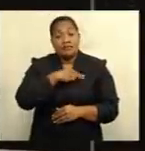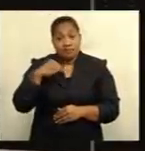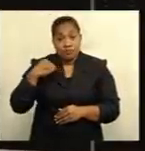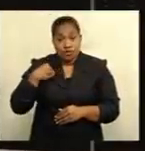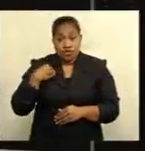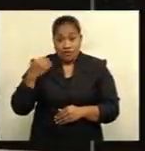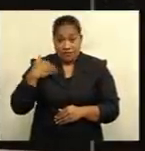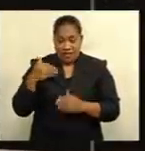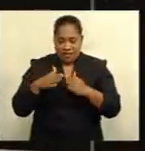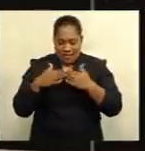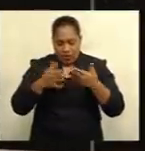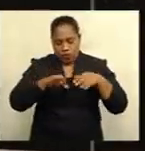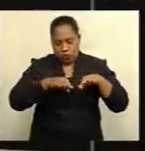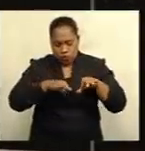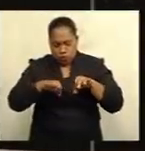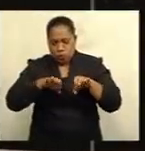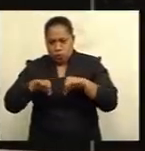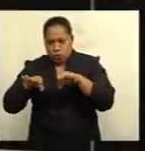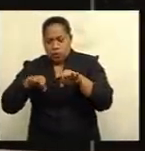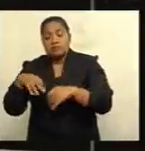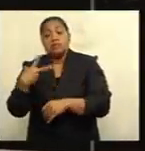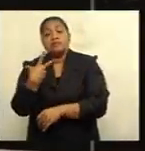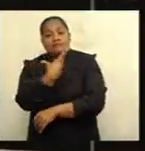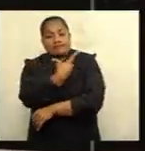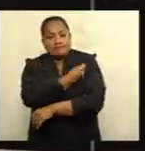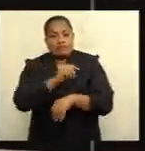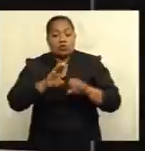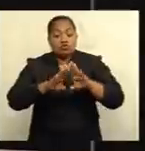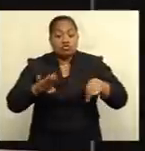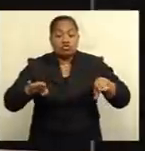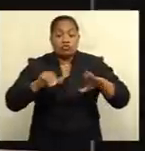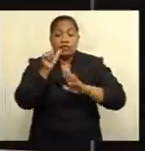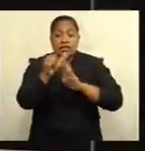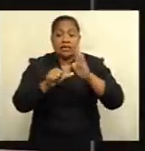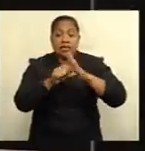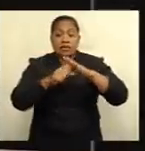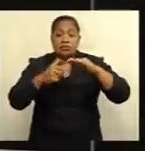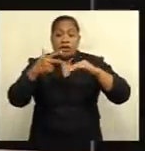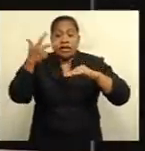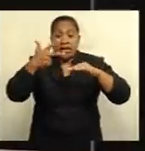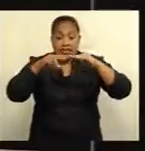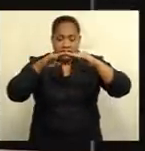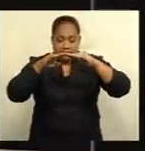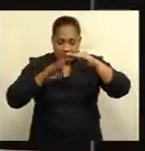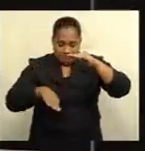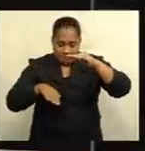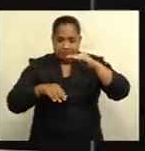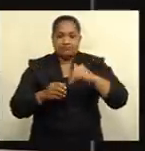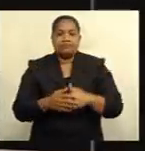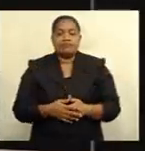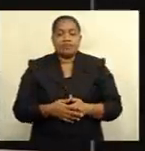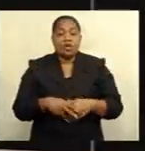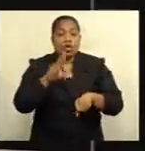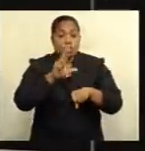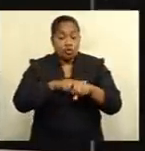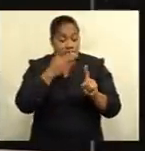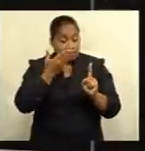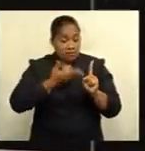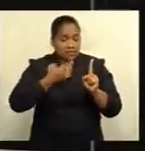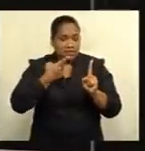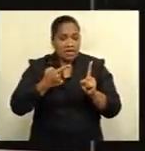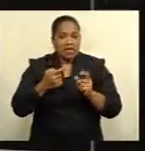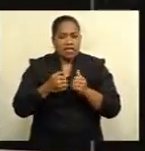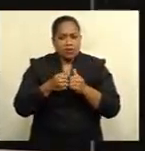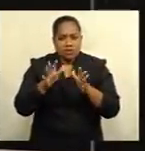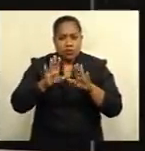planning stage to vaccinate children under 18 years. Permanent Secretary for Health, Dr. James Fong, says they will begin with children between